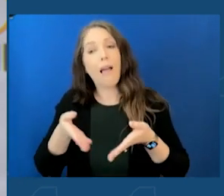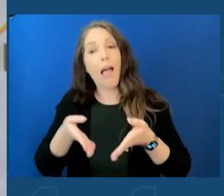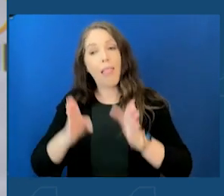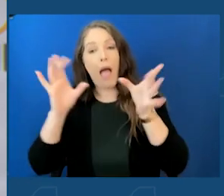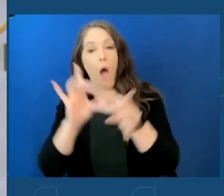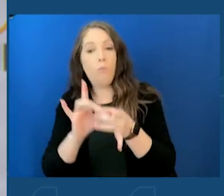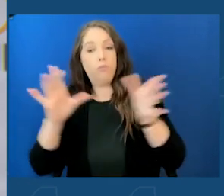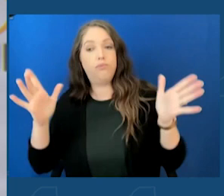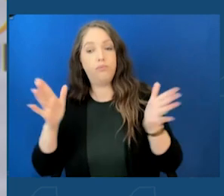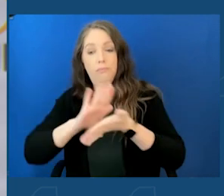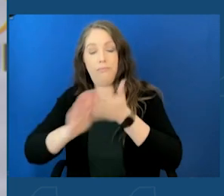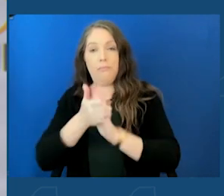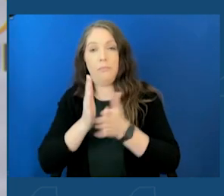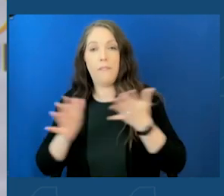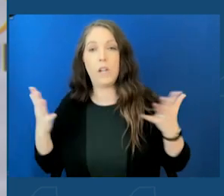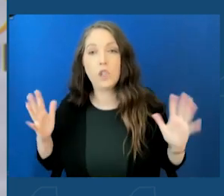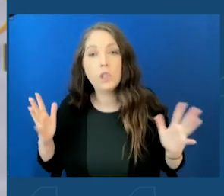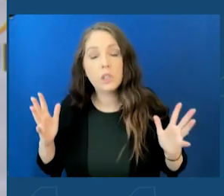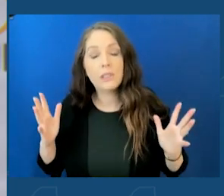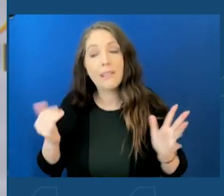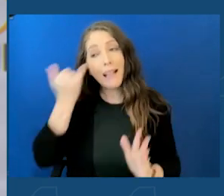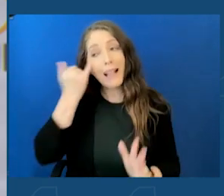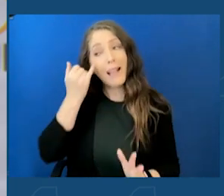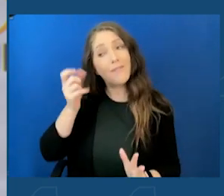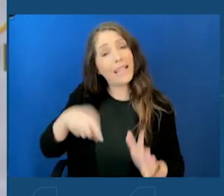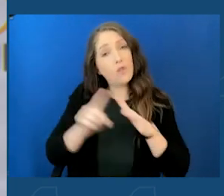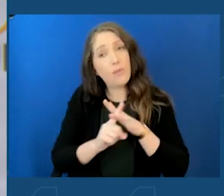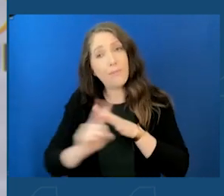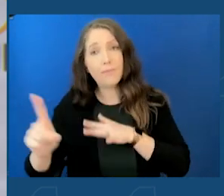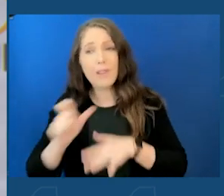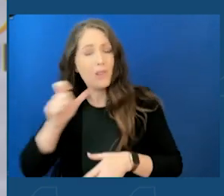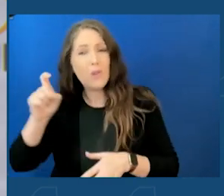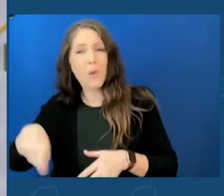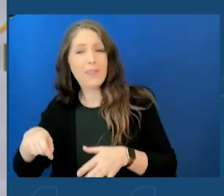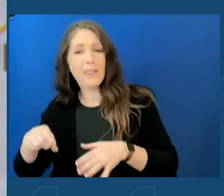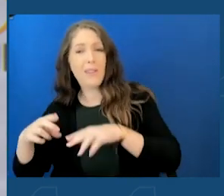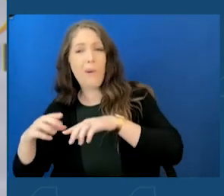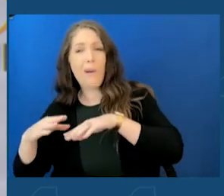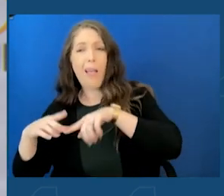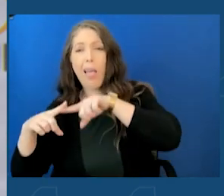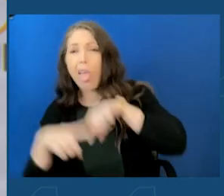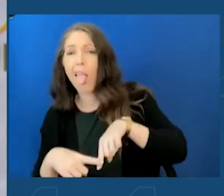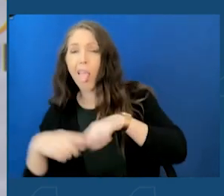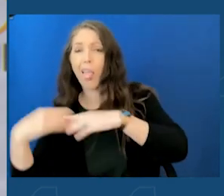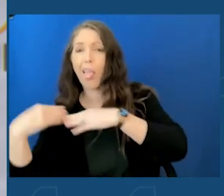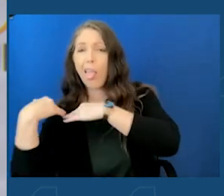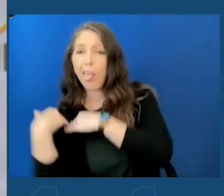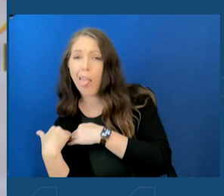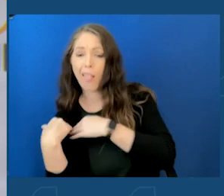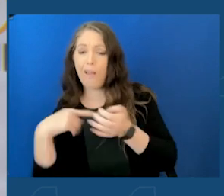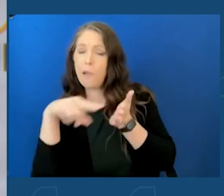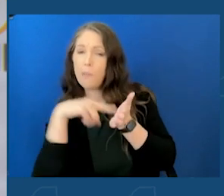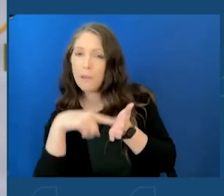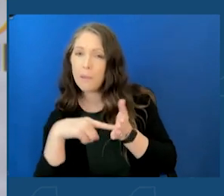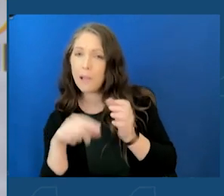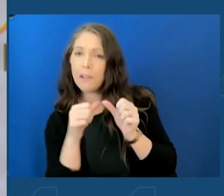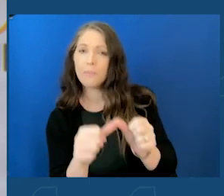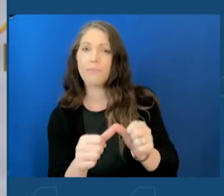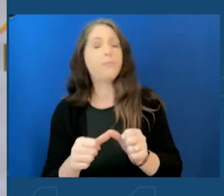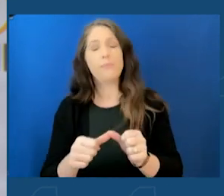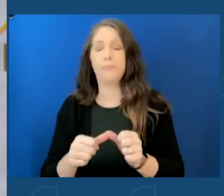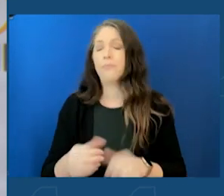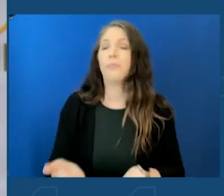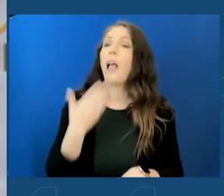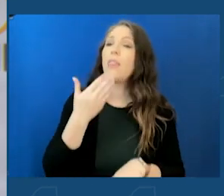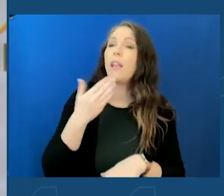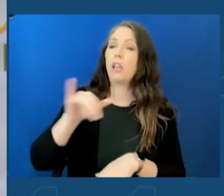Because when they do need to flee for their own safety, they shouldn't be continued to be obligated under the contract. And I want to thank John Liu for his sponsorship of this